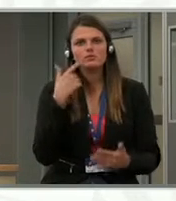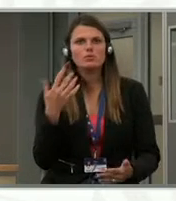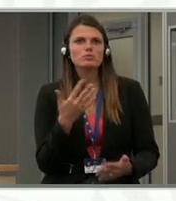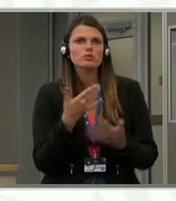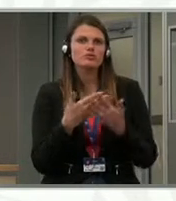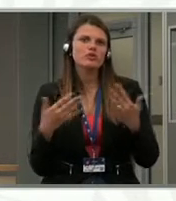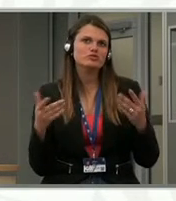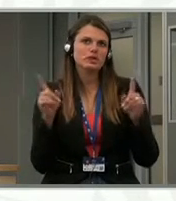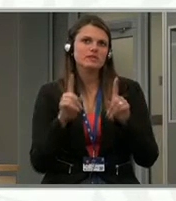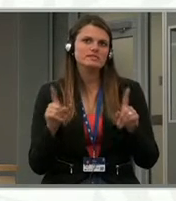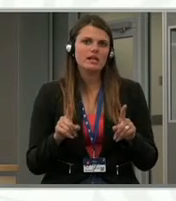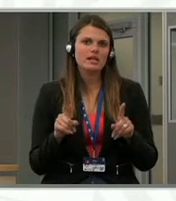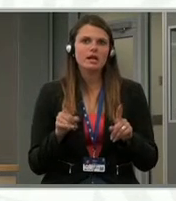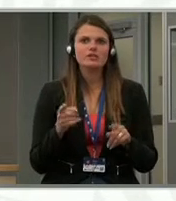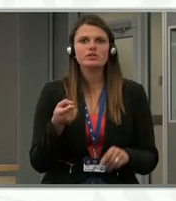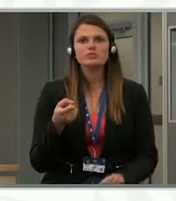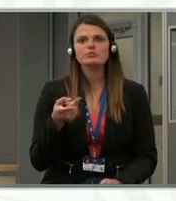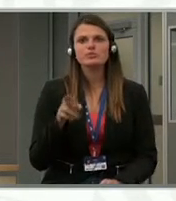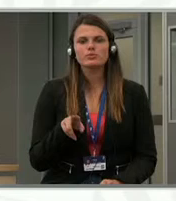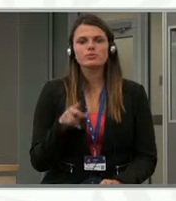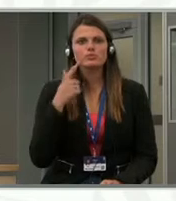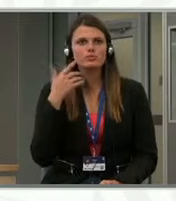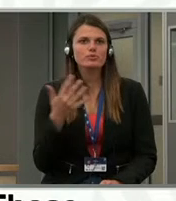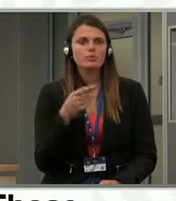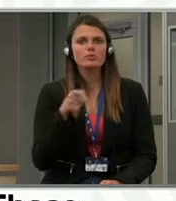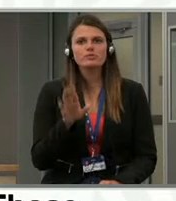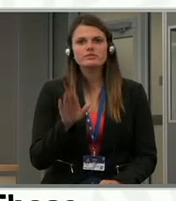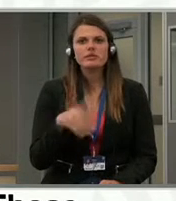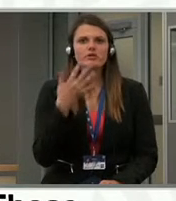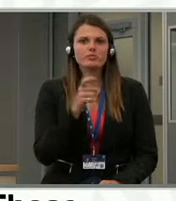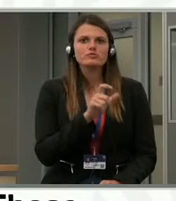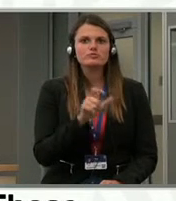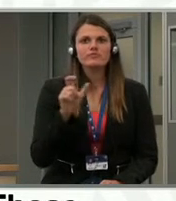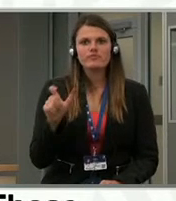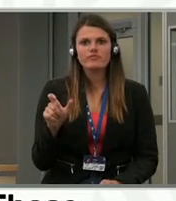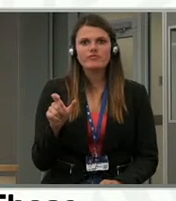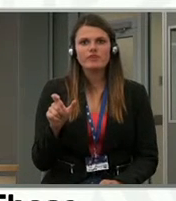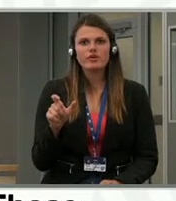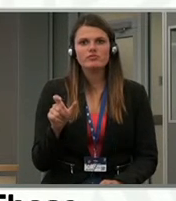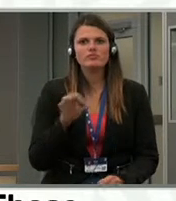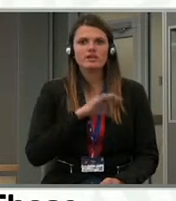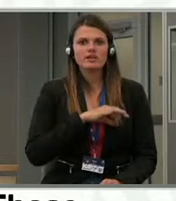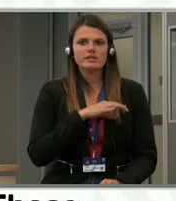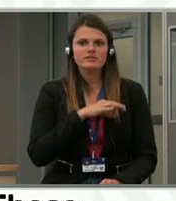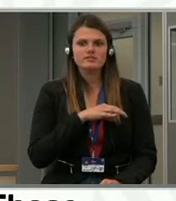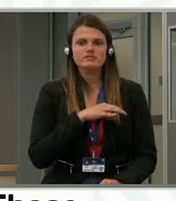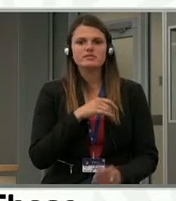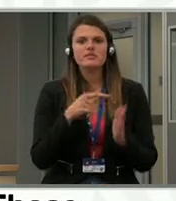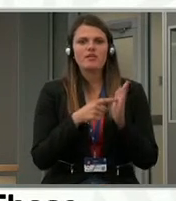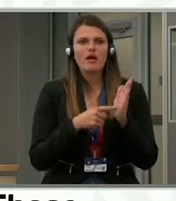summarized in 5 words, and those are data, hope, together, listen, and